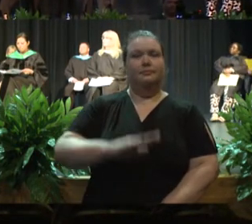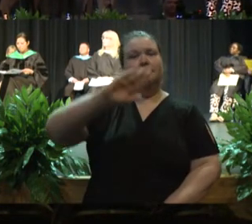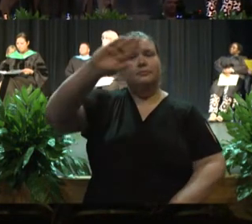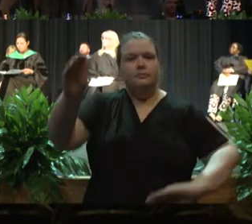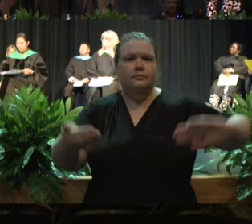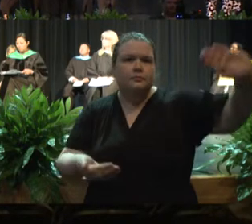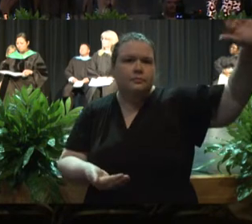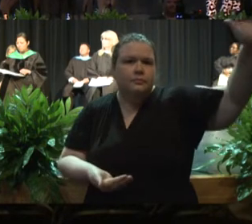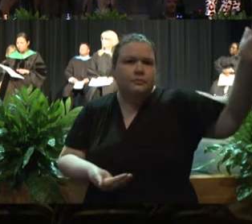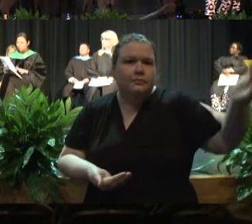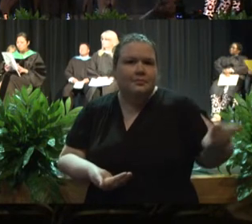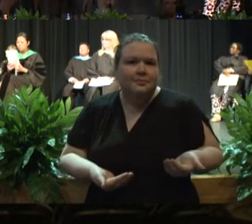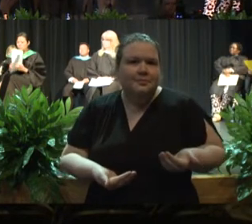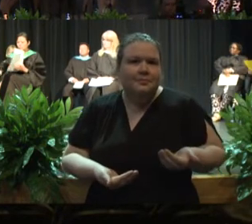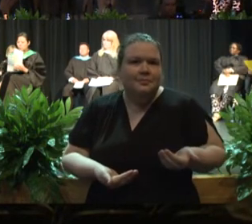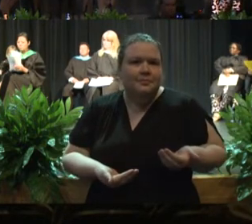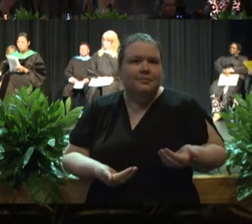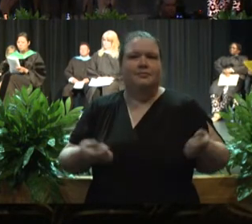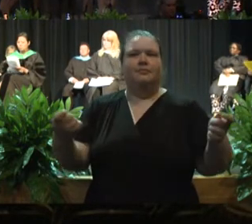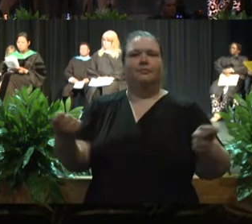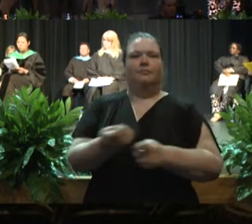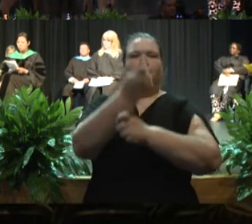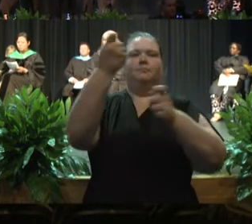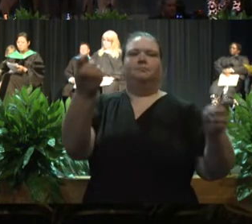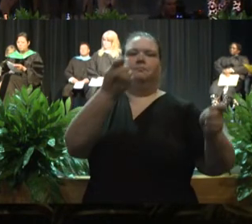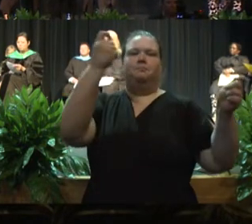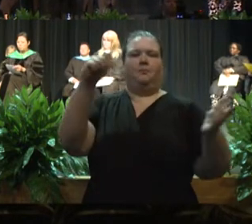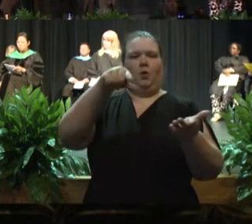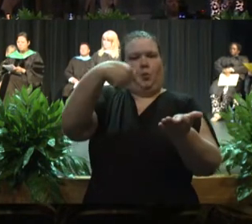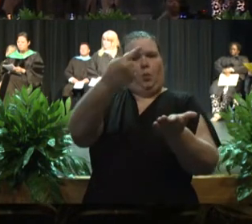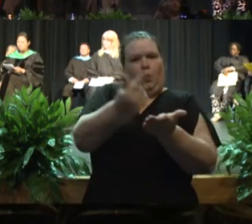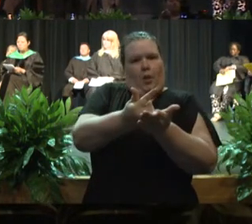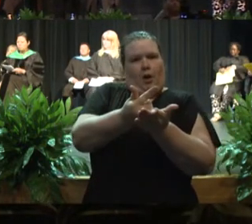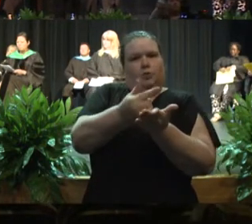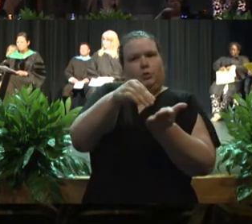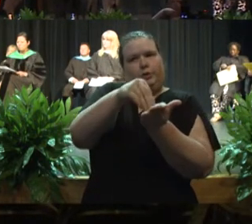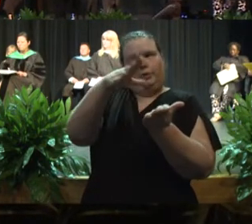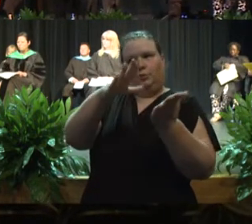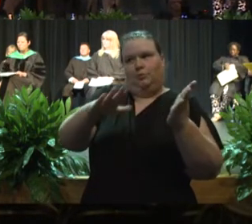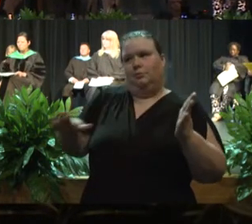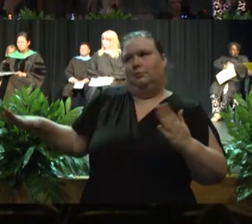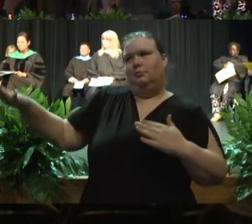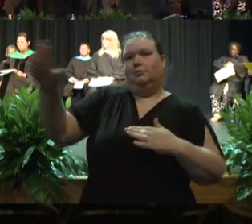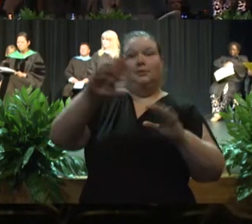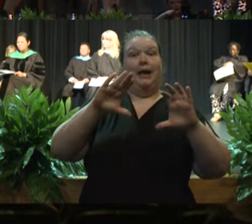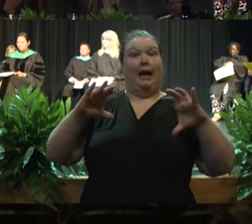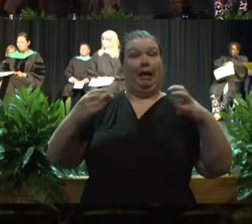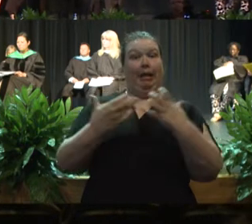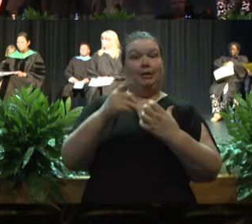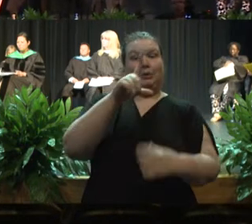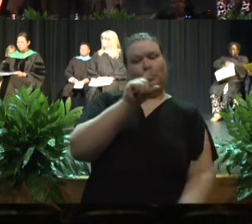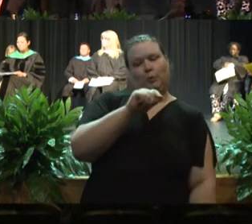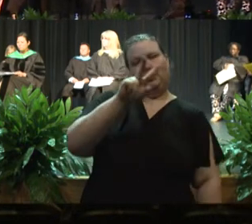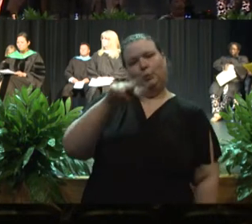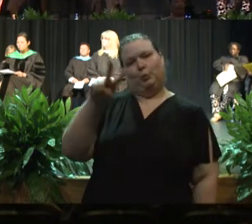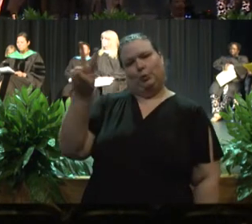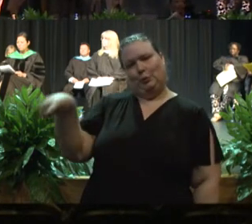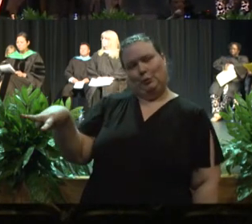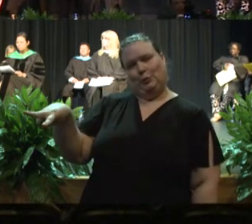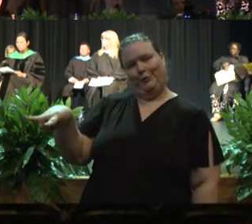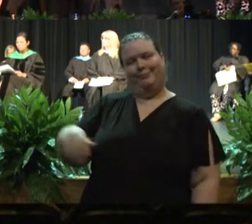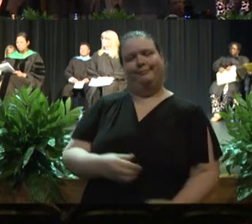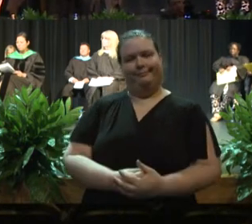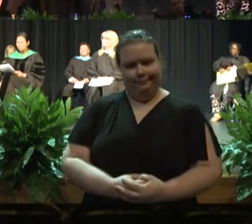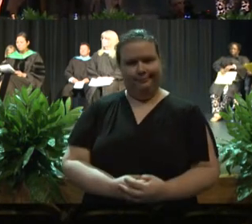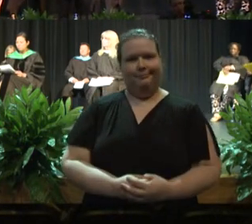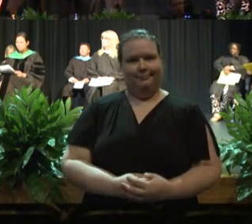Welcome to our inaugural commencement exercises for Brazos High School's class of